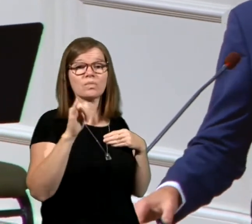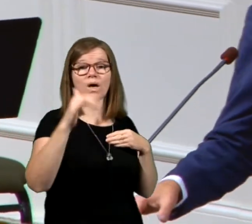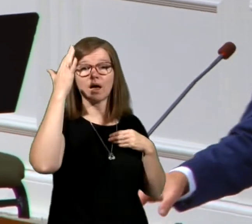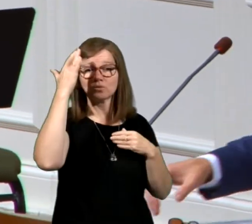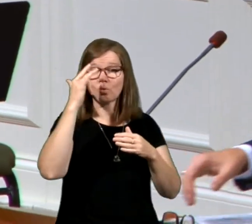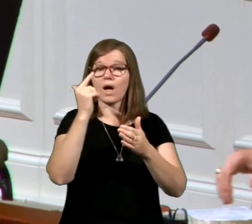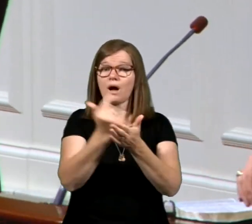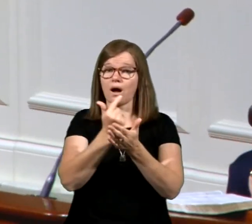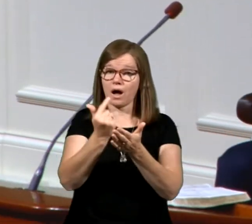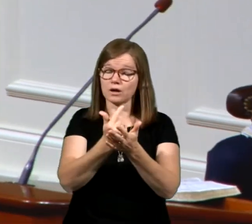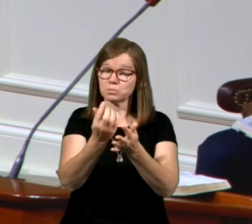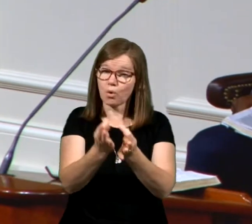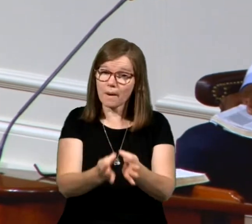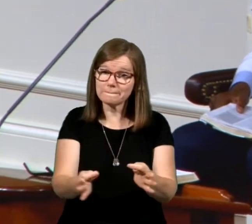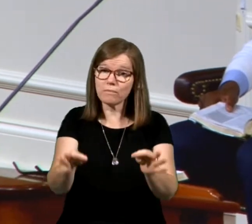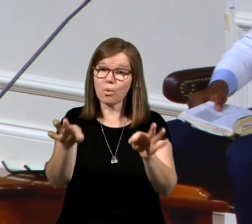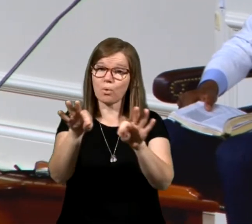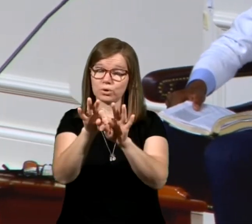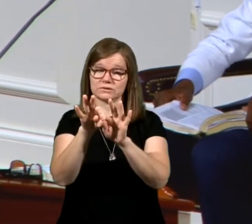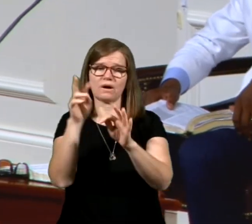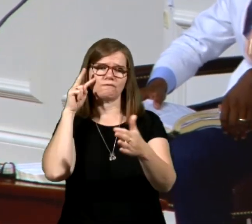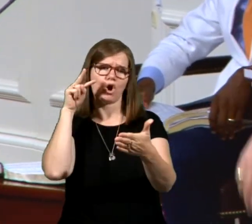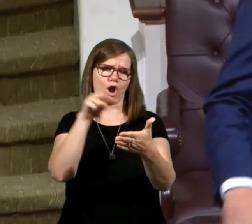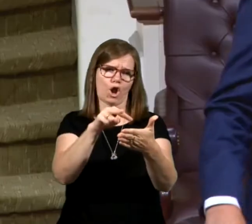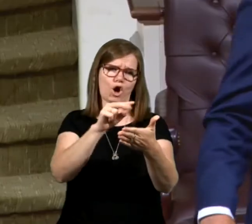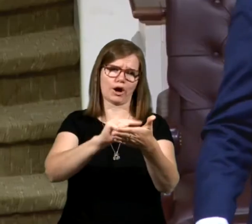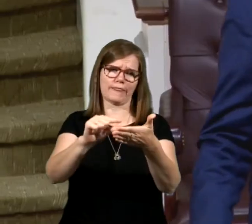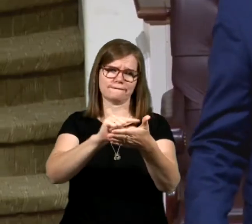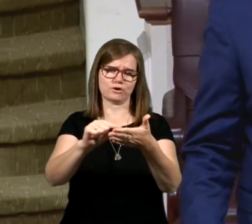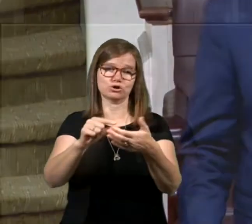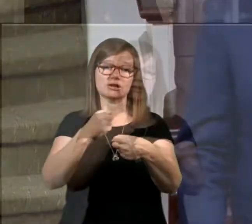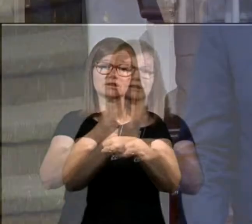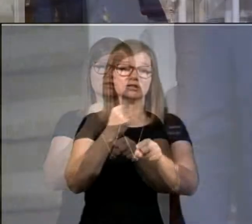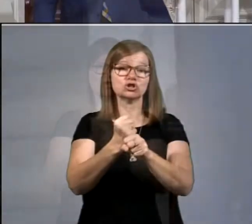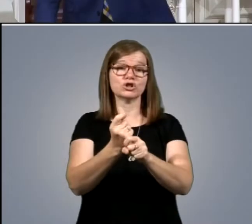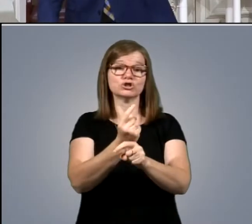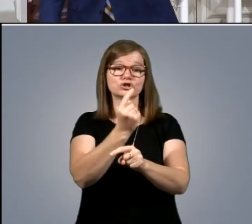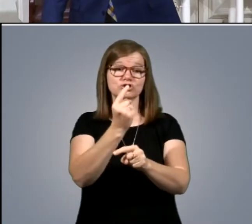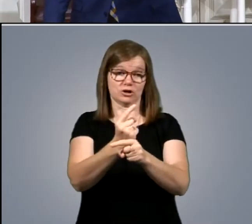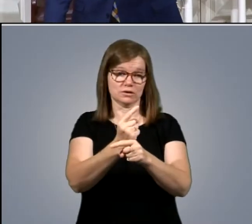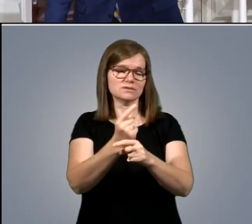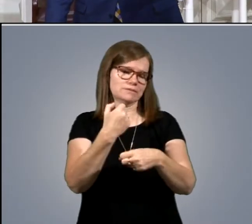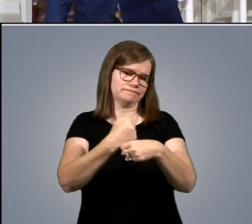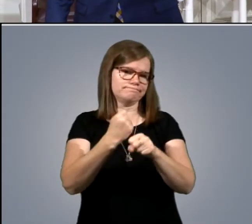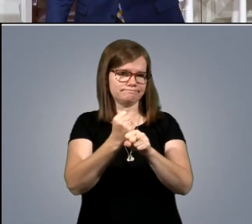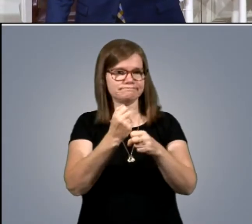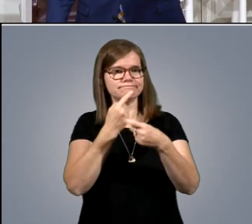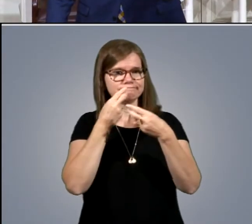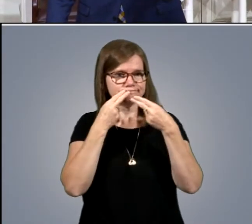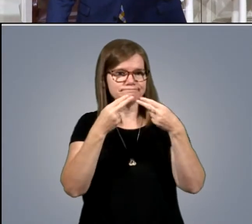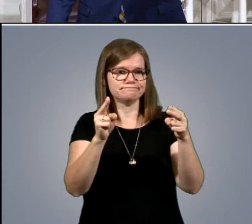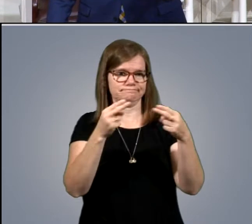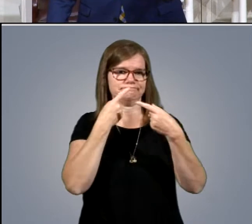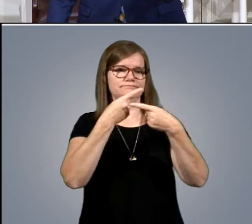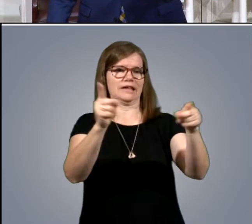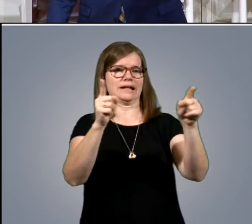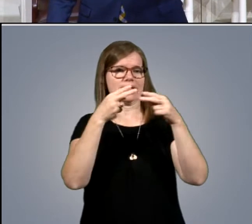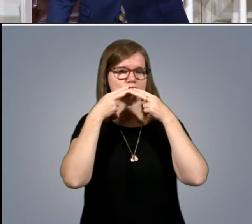is so important. I want us to go back to the verse and look at it. Justification means to be declared innocent